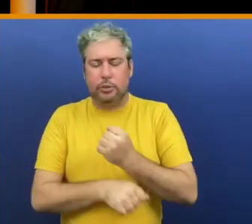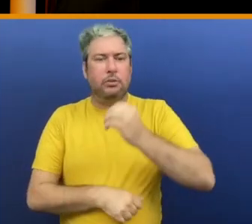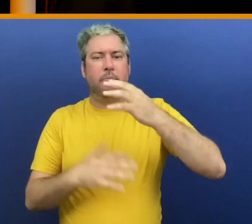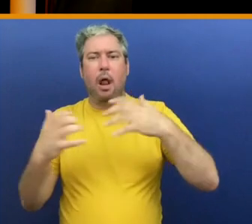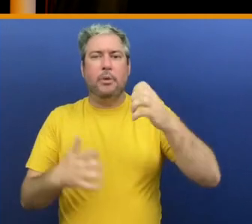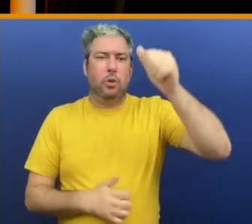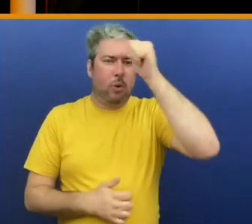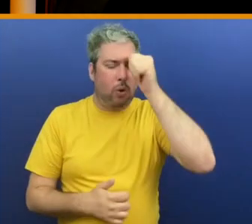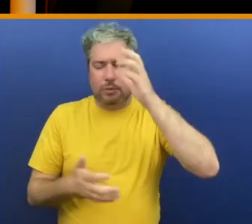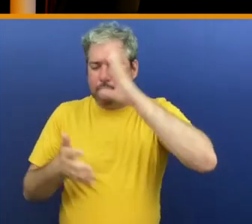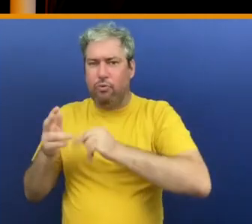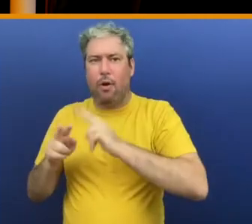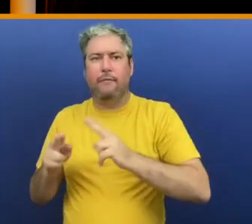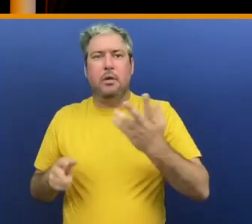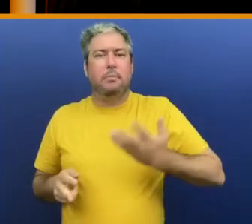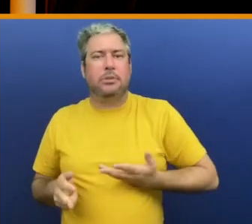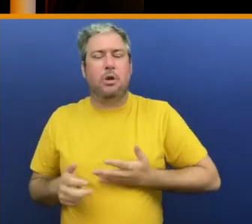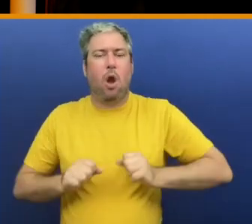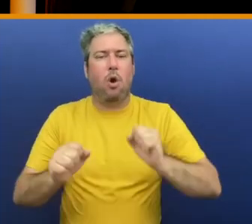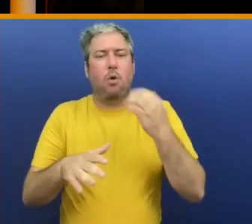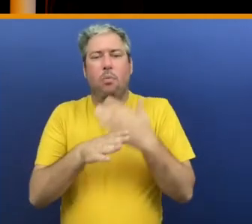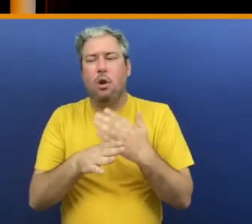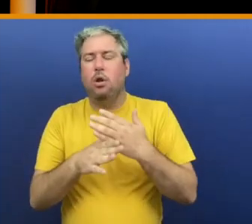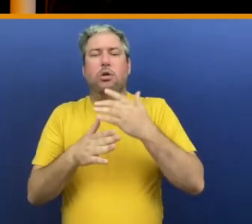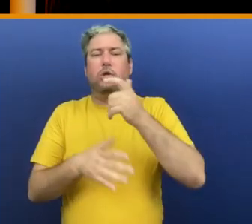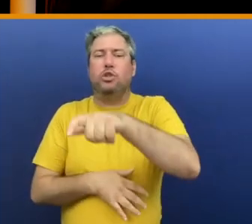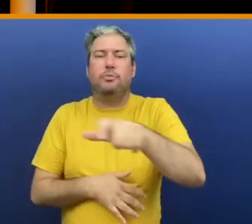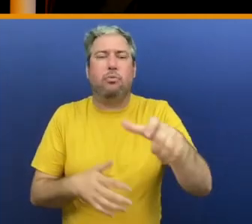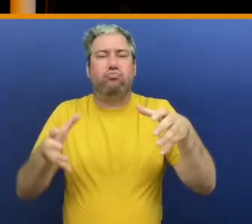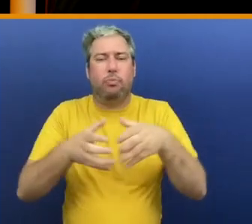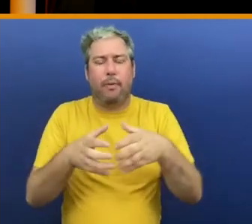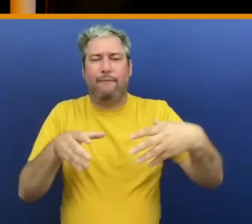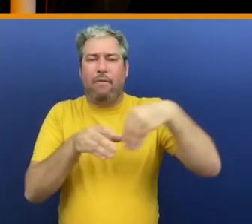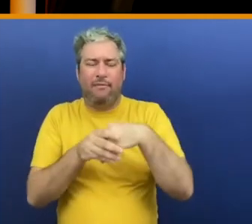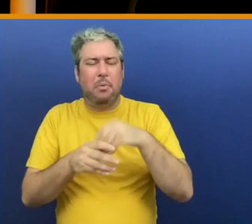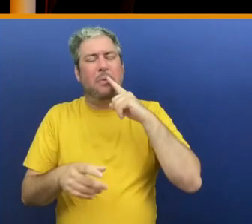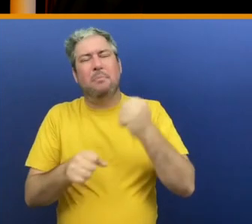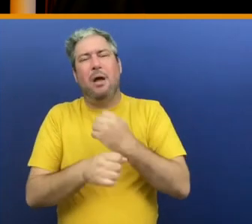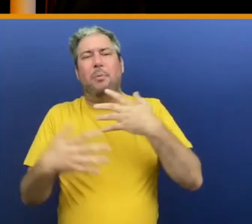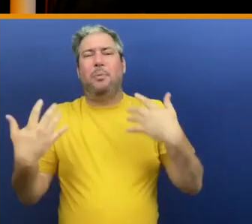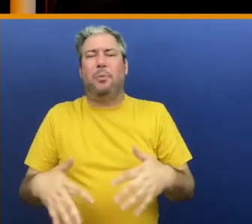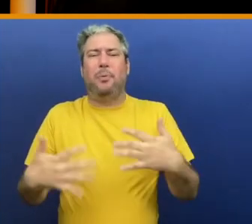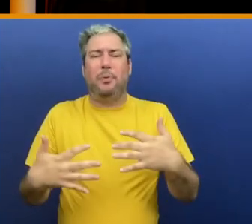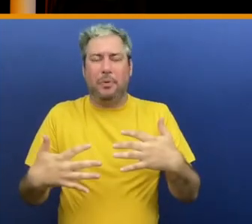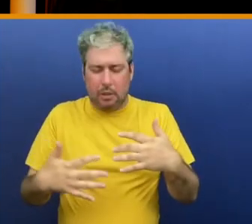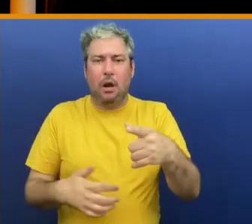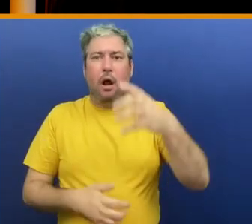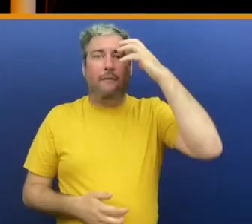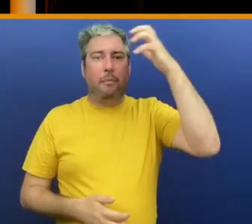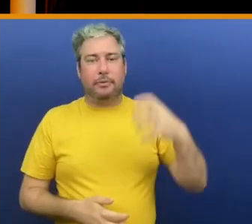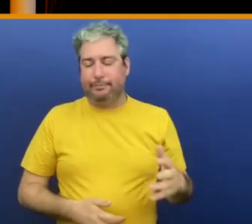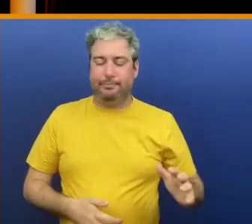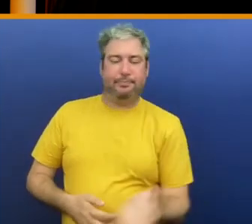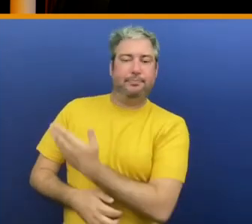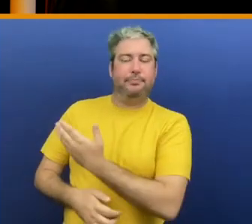deal more durable. Yet this government has treated these stakeholders with casual indifference. It has formed some trade advisory groups,